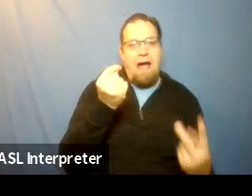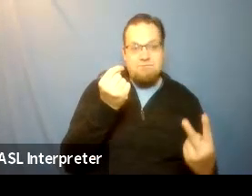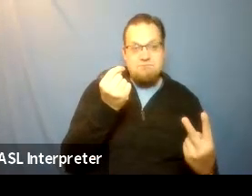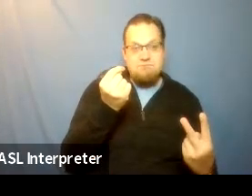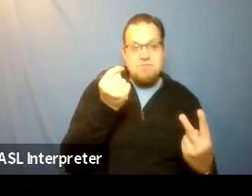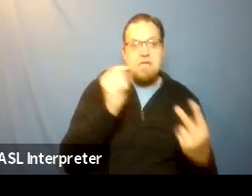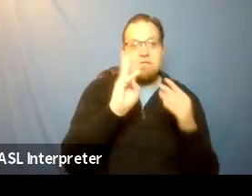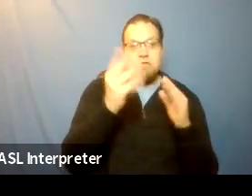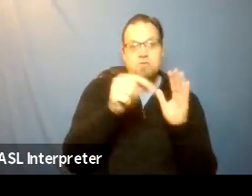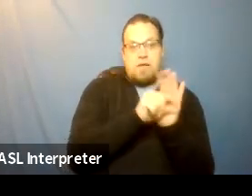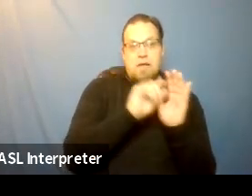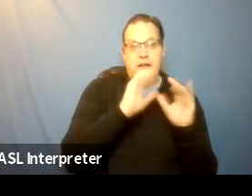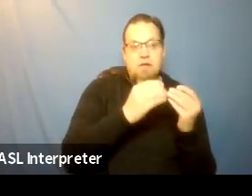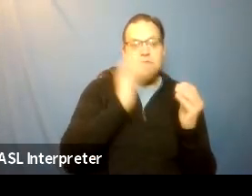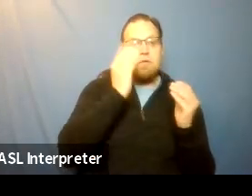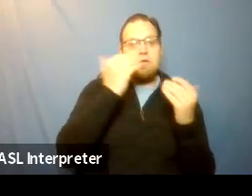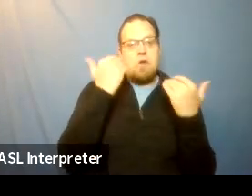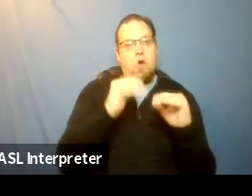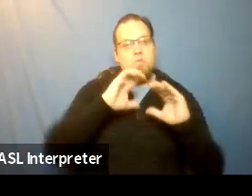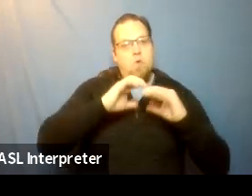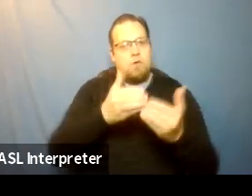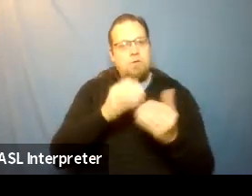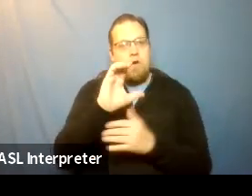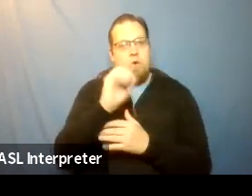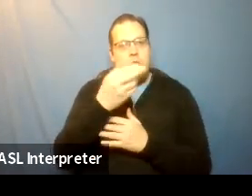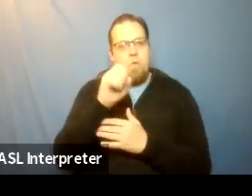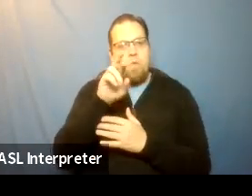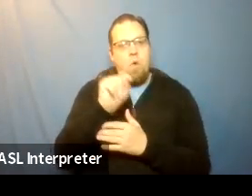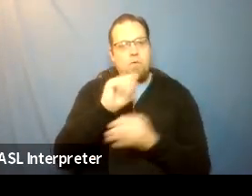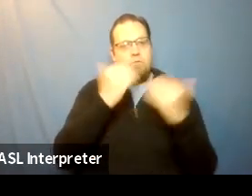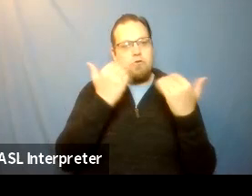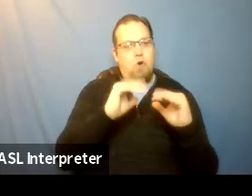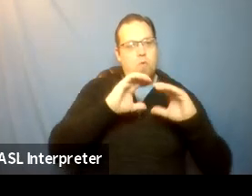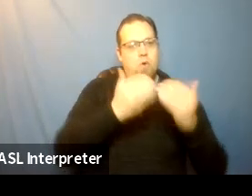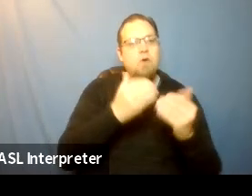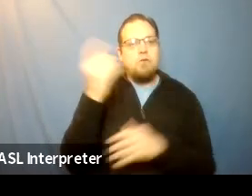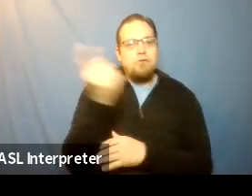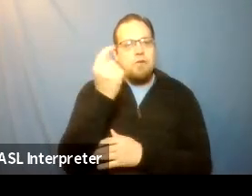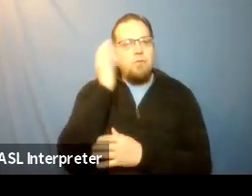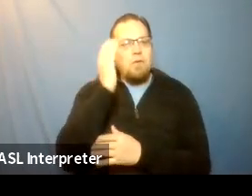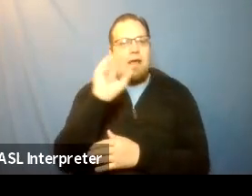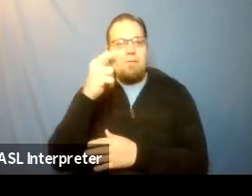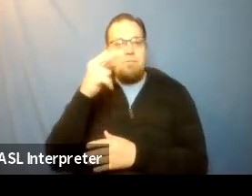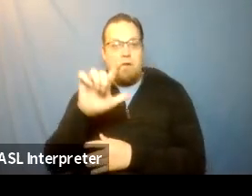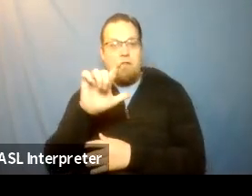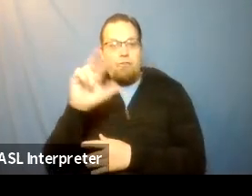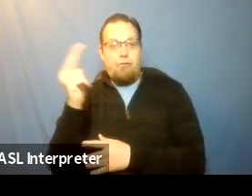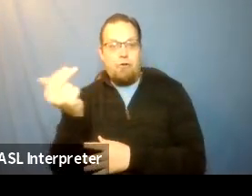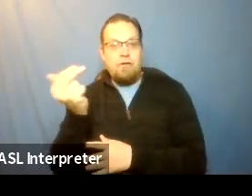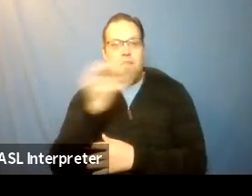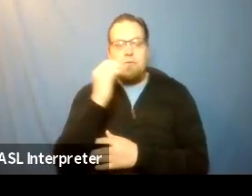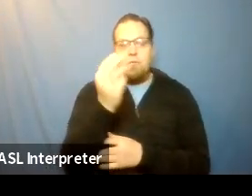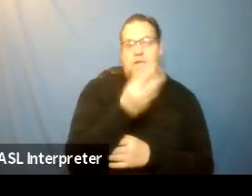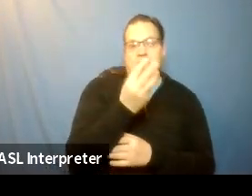would come in on the cohort, the Tuesday cohort, if you will come in on April 13th and the Wednesday cohort on